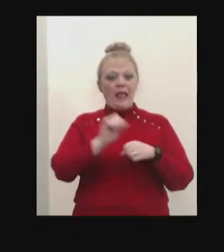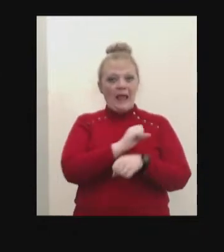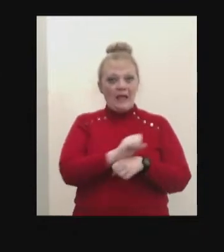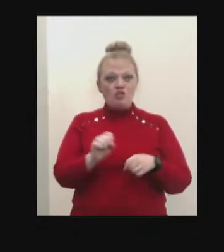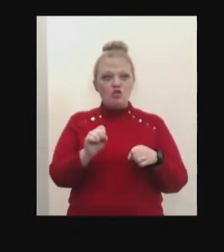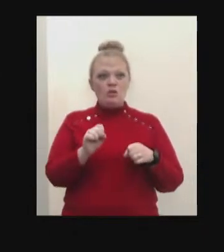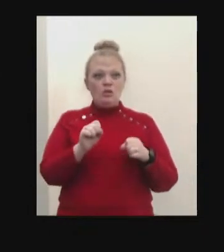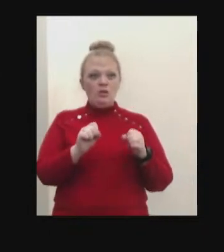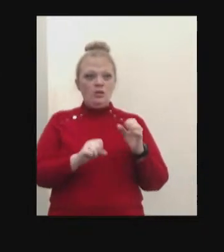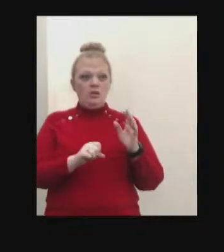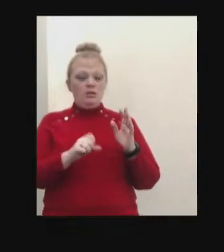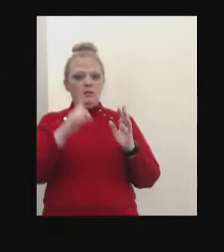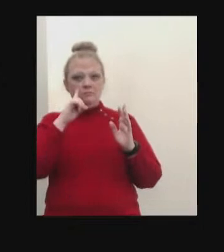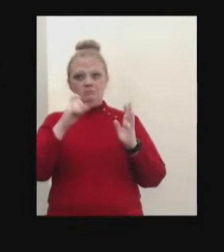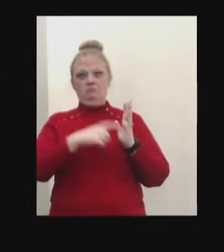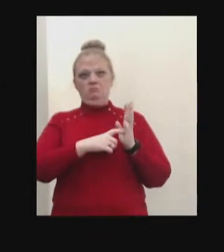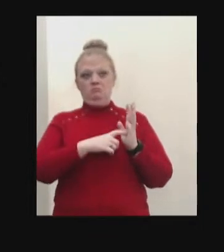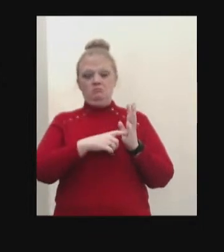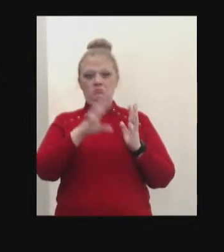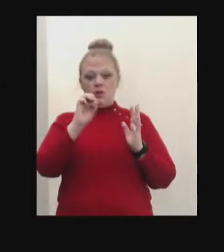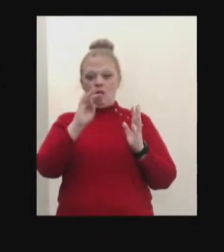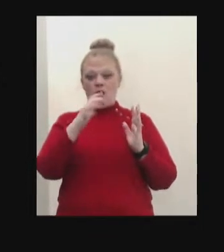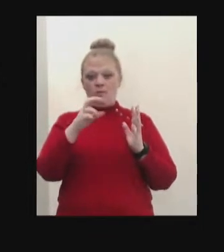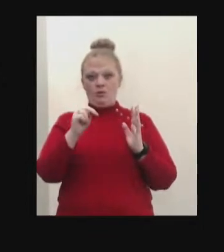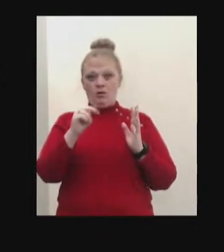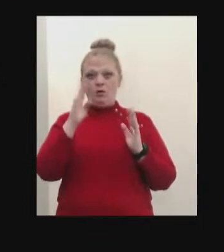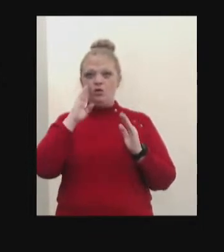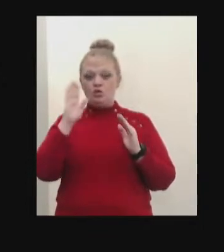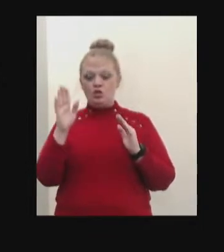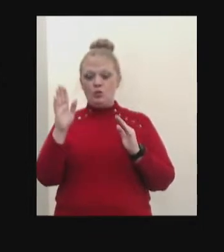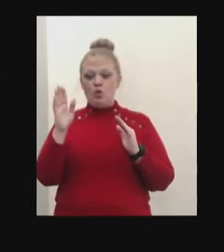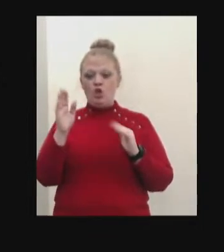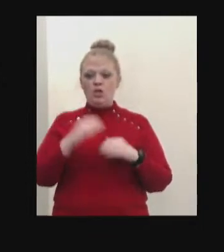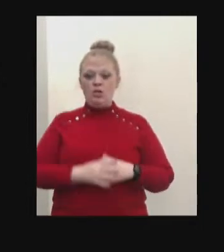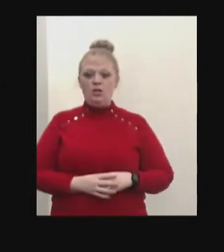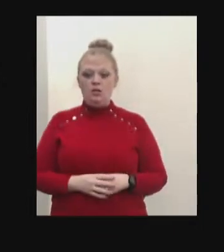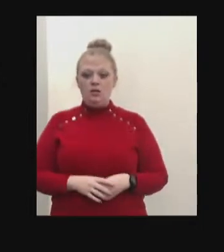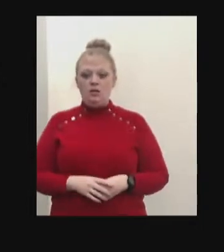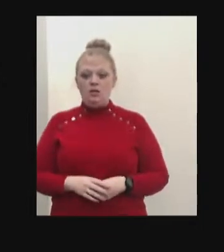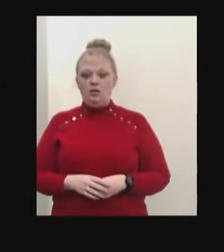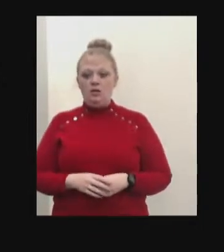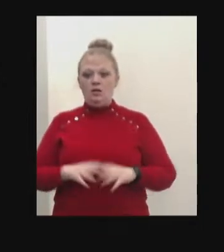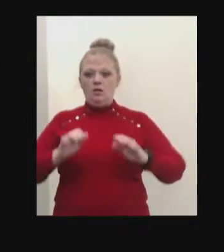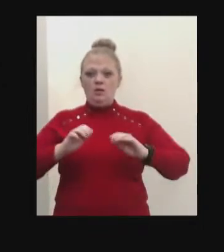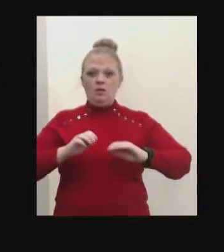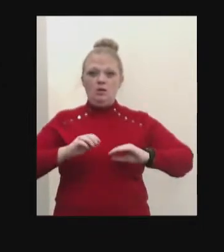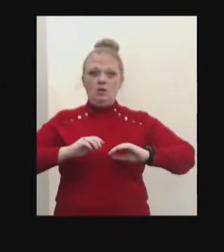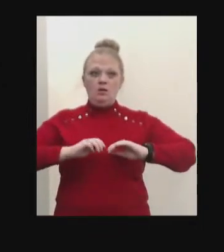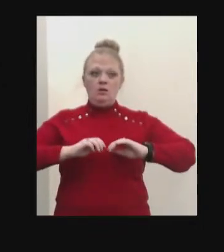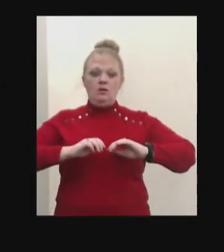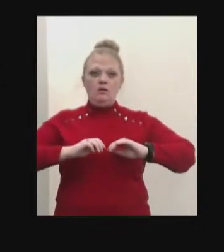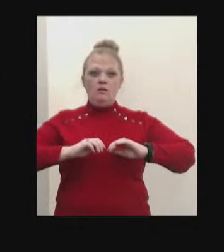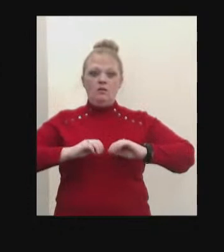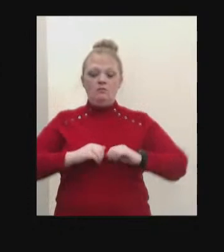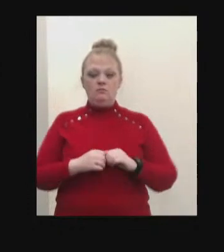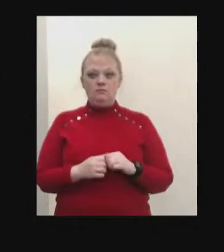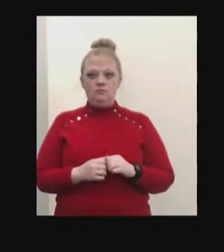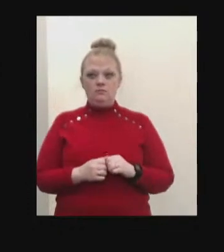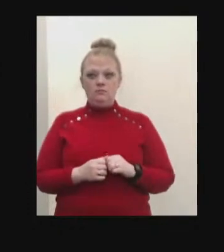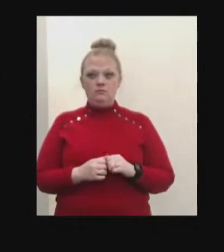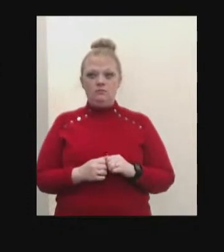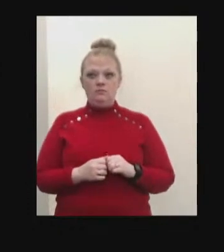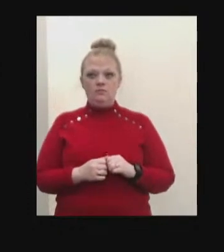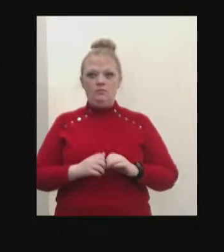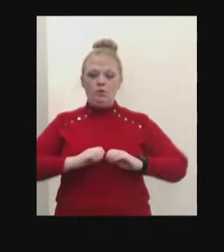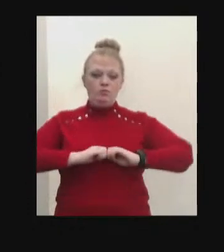identify the Omicron variant, that she would be sending out hundreds of thousands and millions of at-home